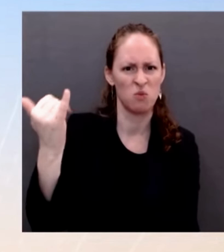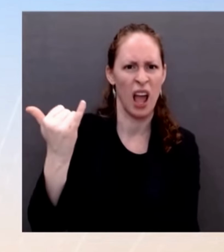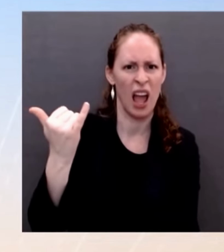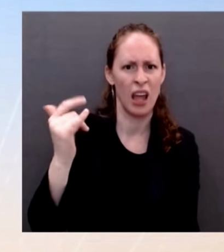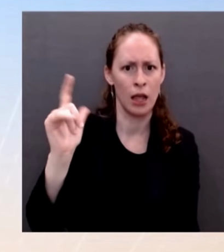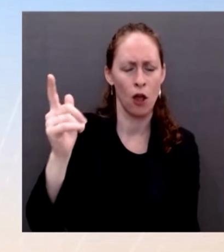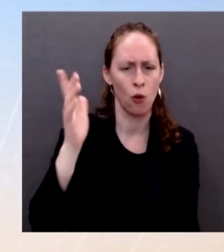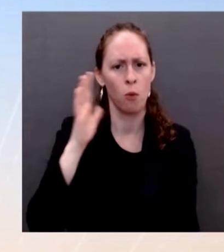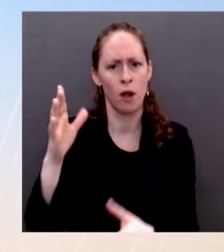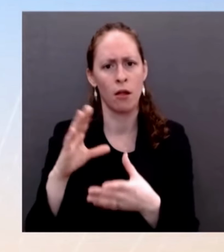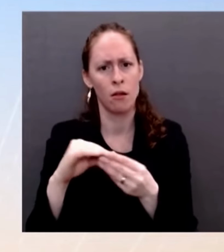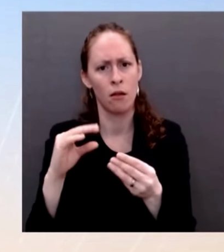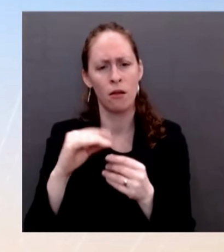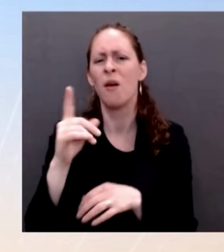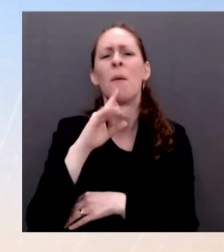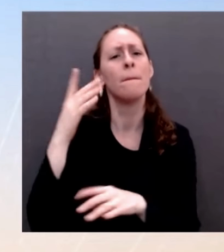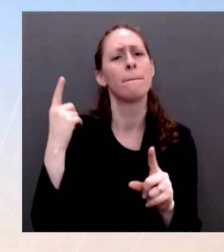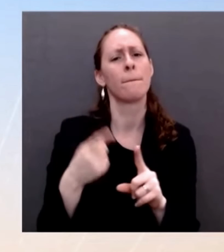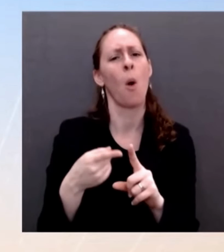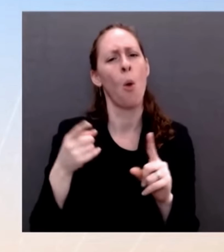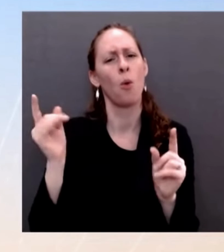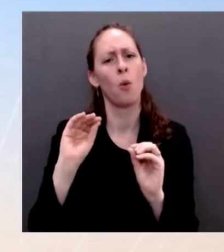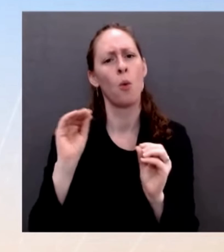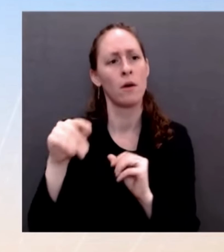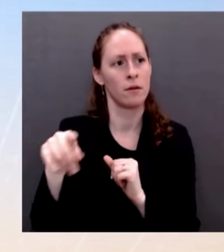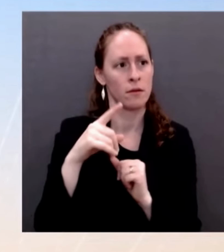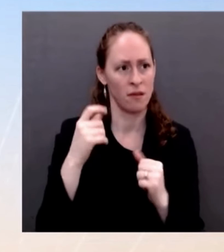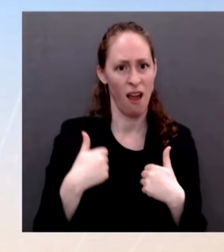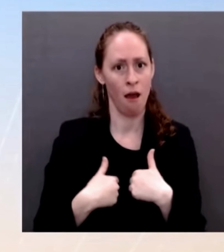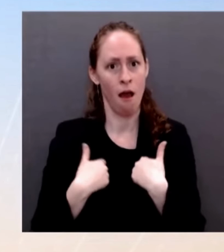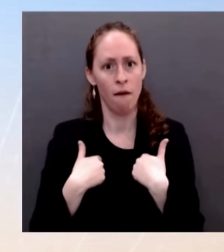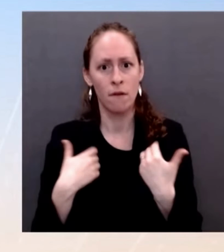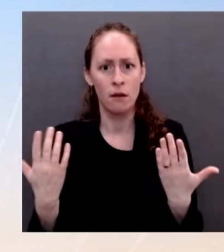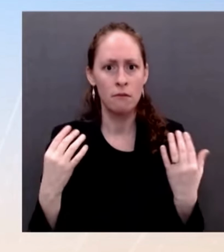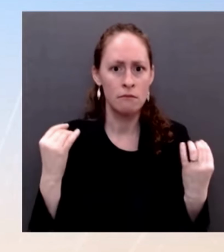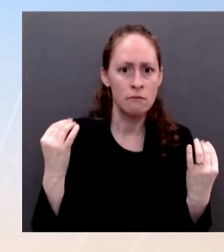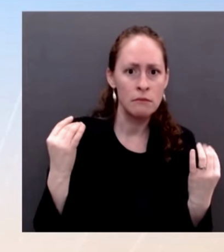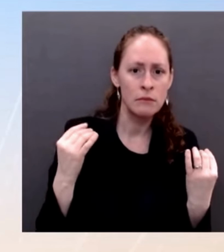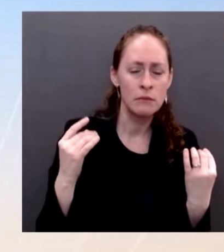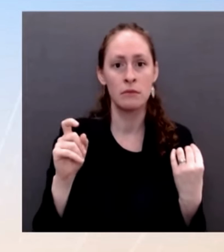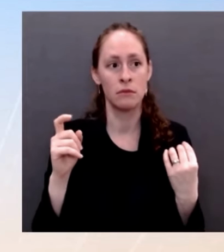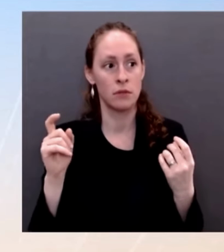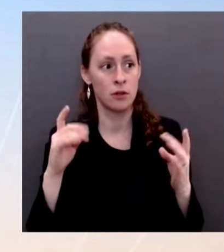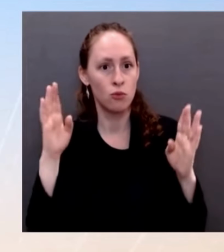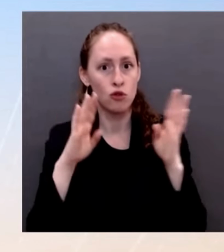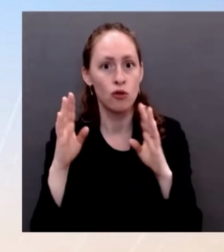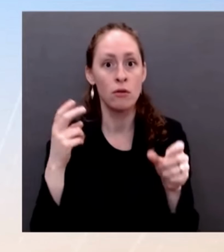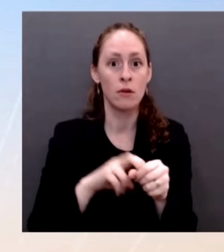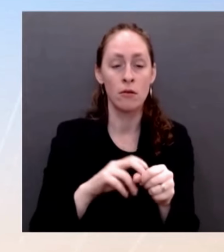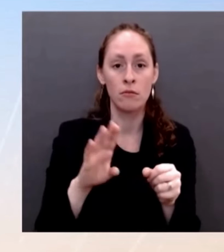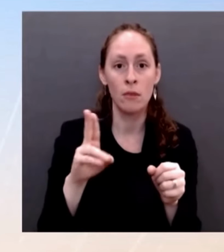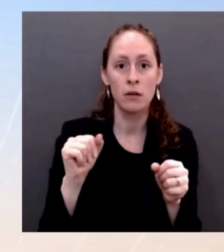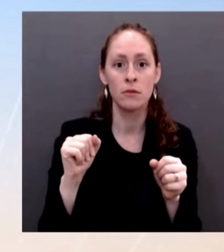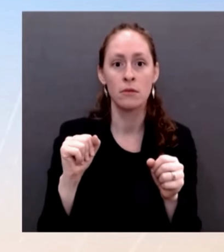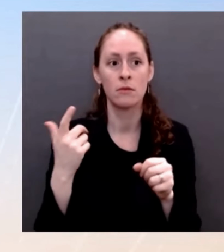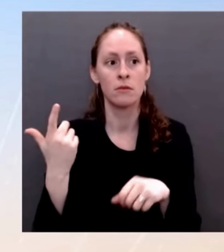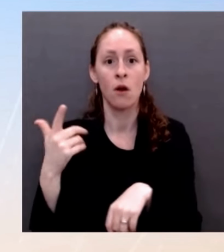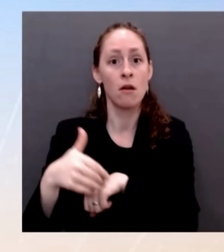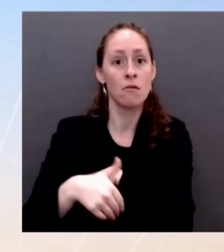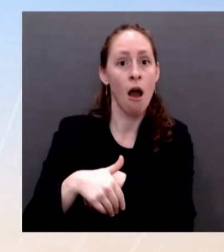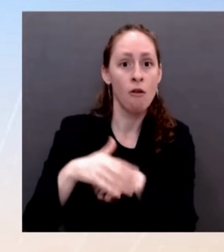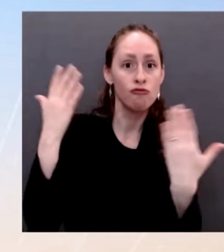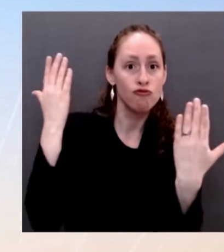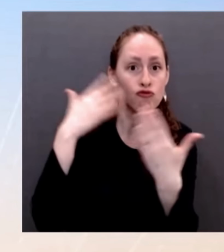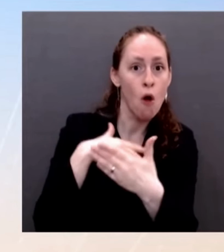ride the subway or the bus or go to work or walk home at night. And that's why he's put more cops on the beat, has stepped up efforts to get